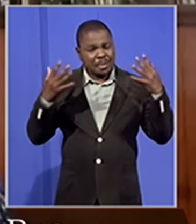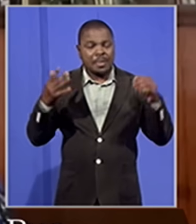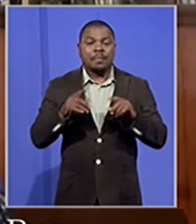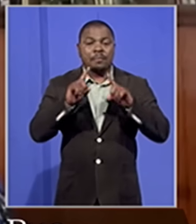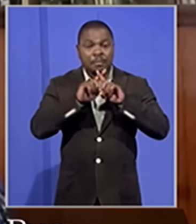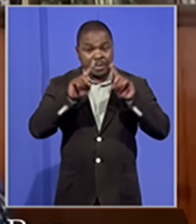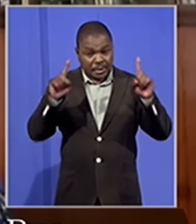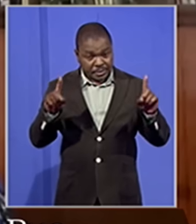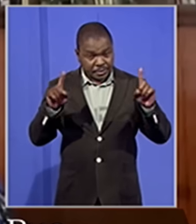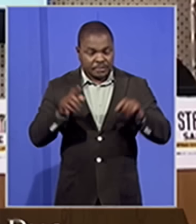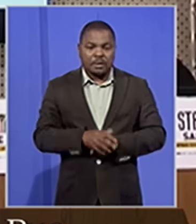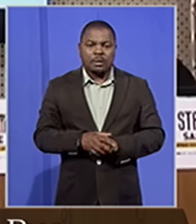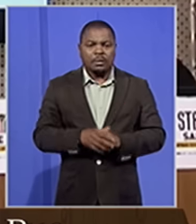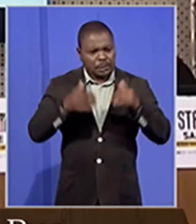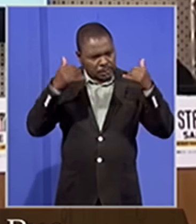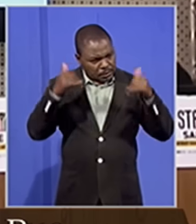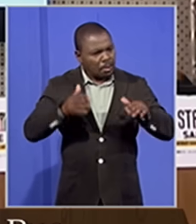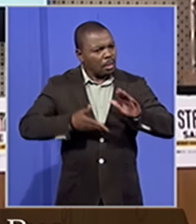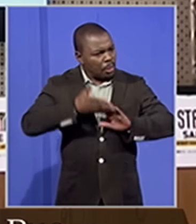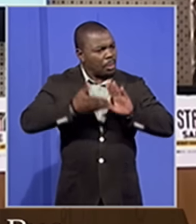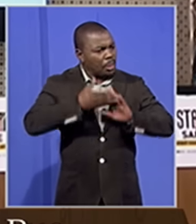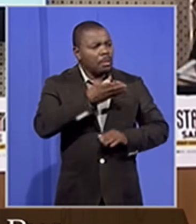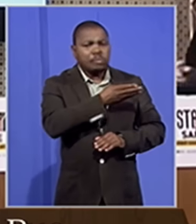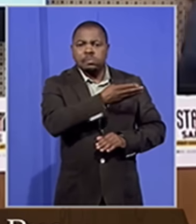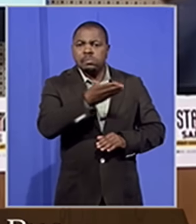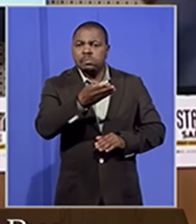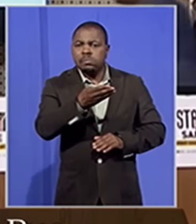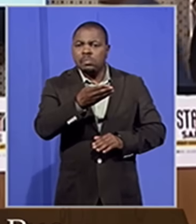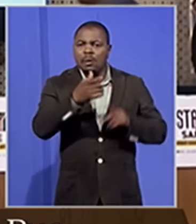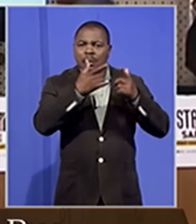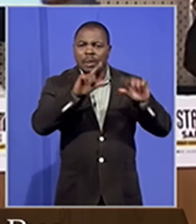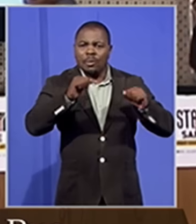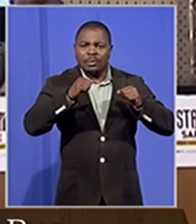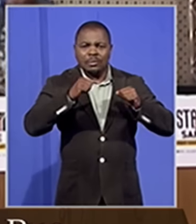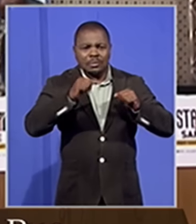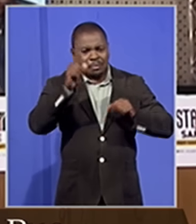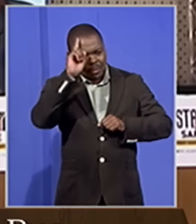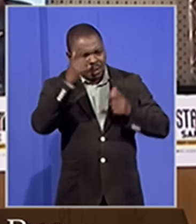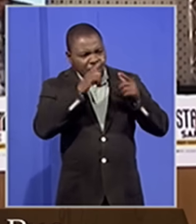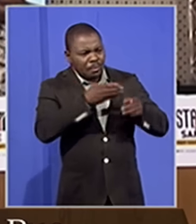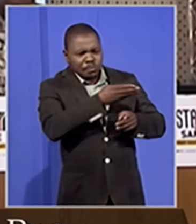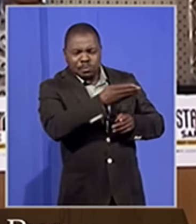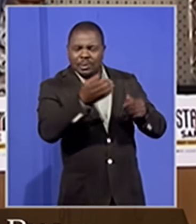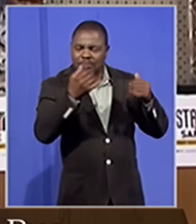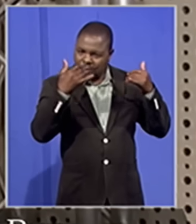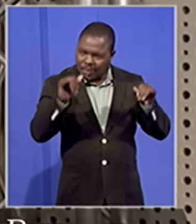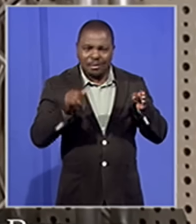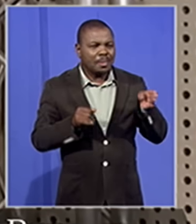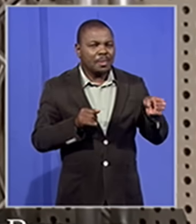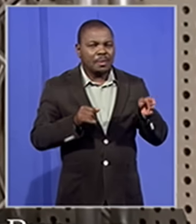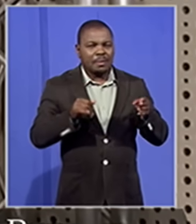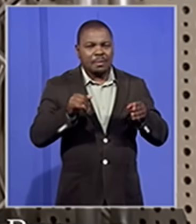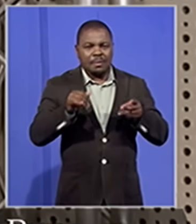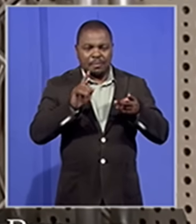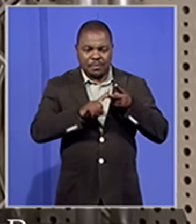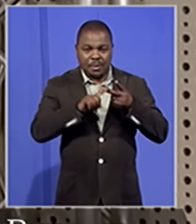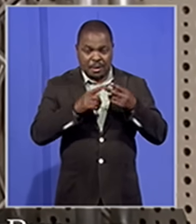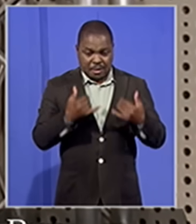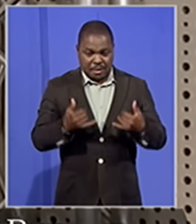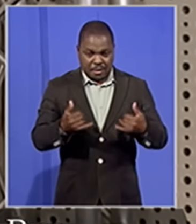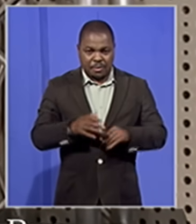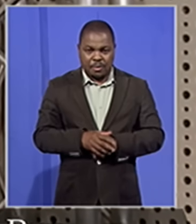le nna tsa ba di ntse di phela, ebile ha ke na ba ka re dipuo tsa rona di a fela hobane jwale hona jwale tjenana